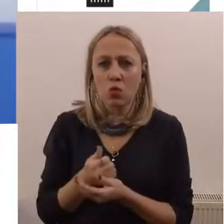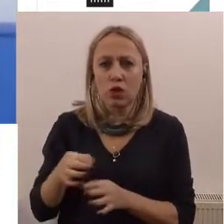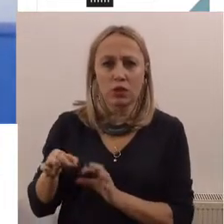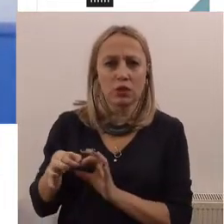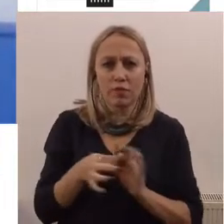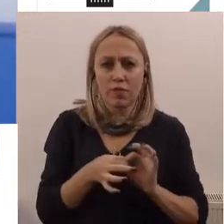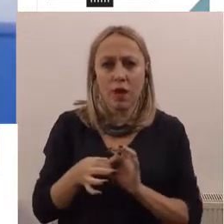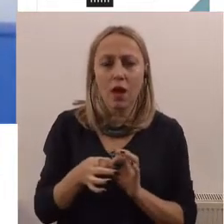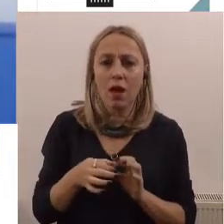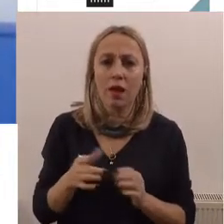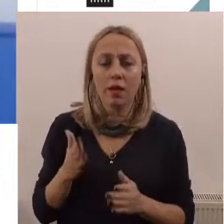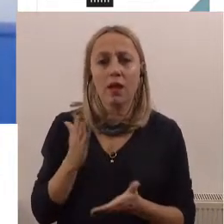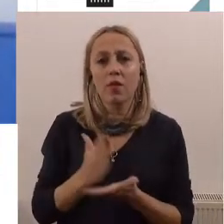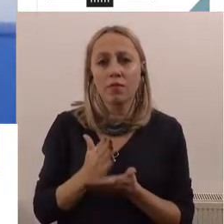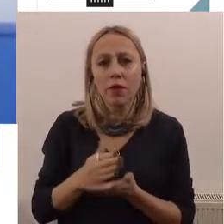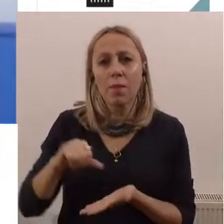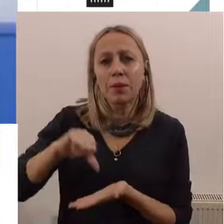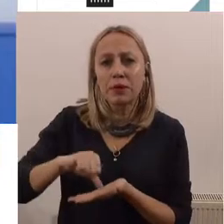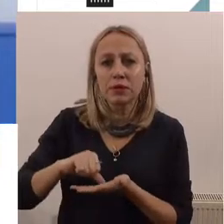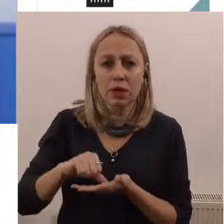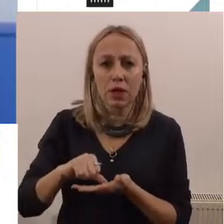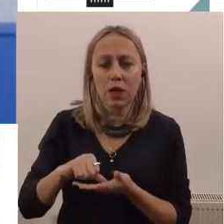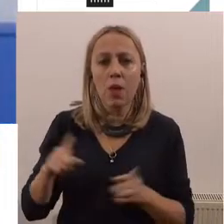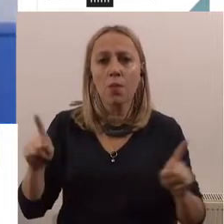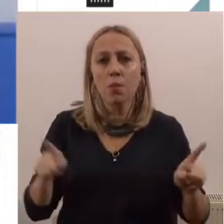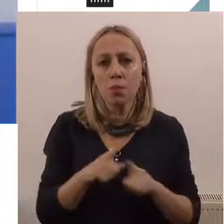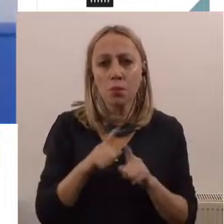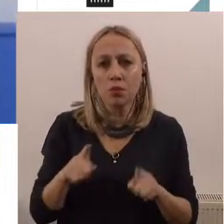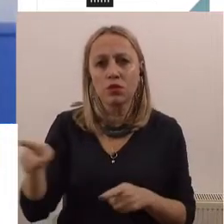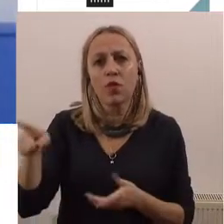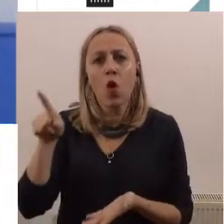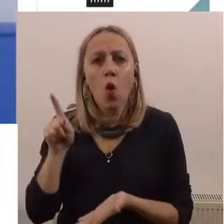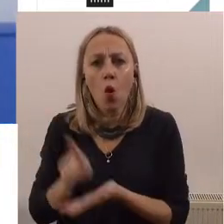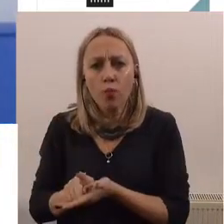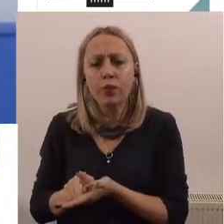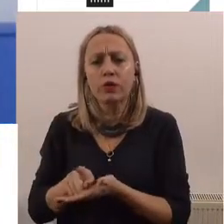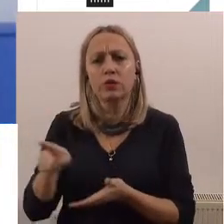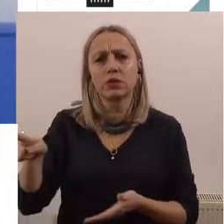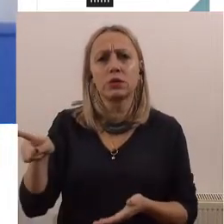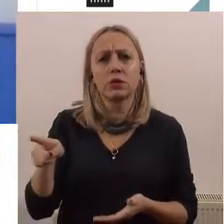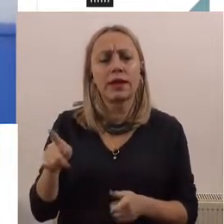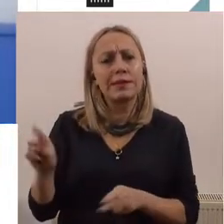So as a museum, you are responsible to take away these mismatches.